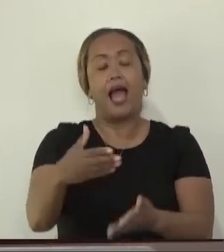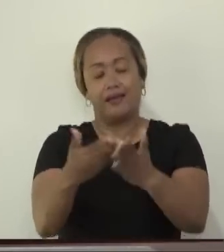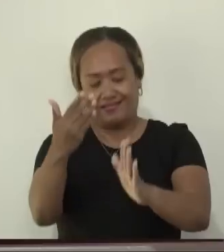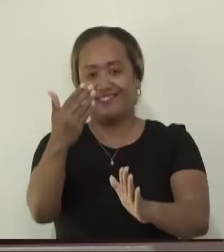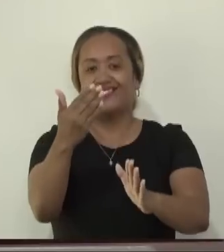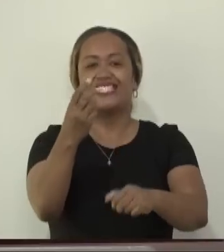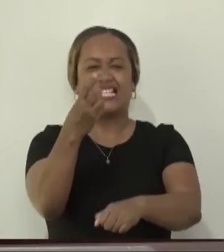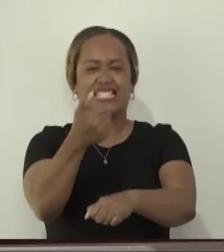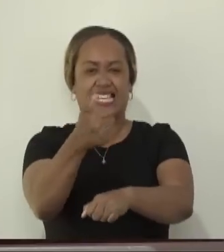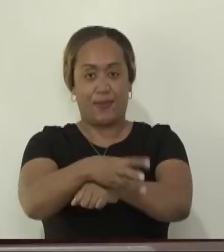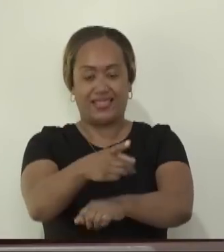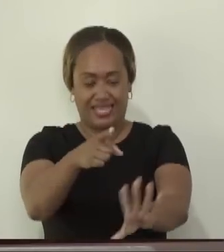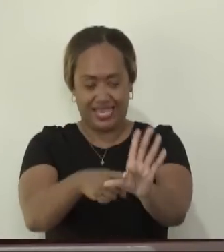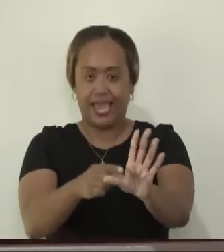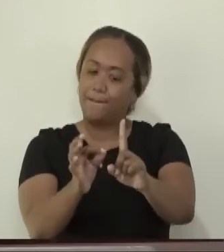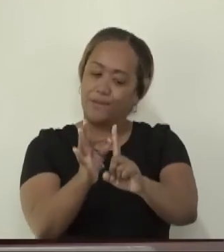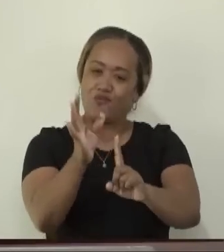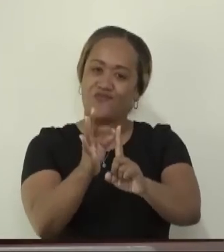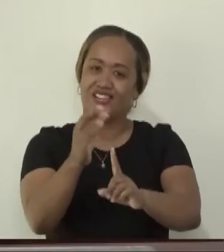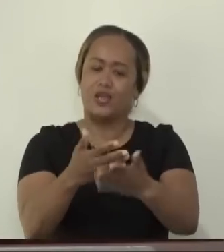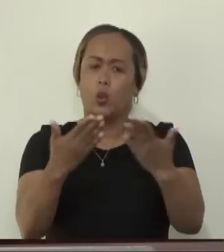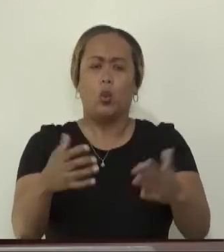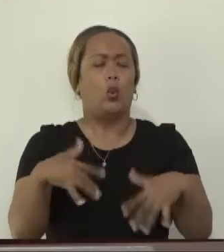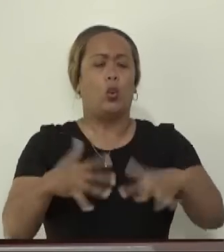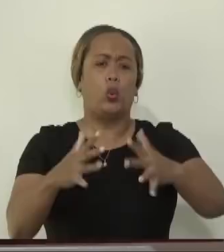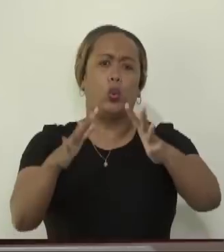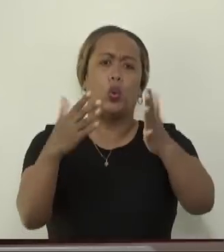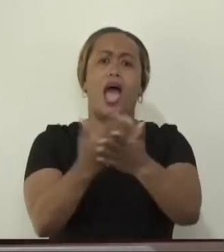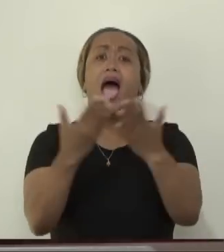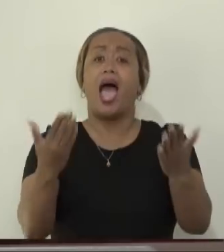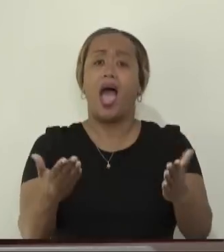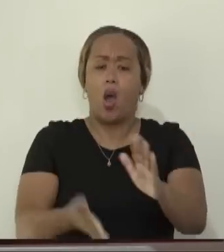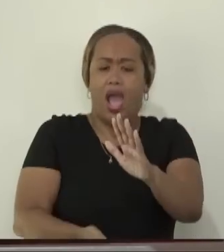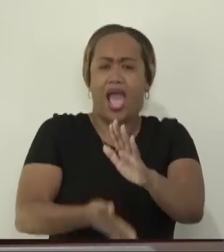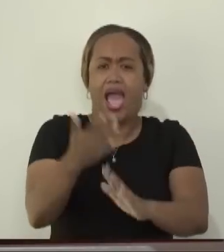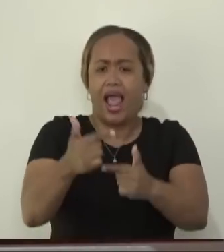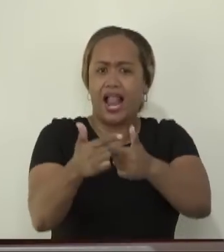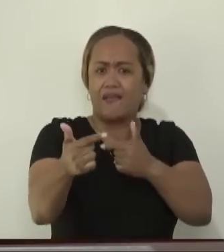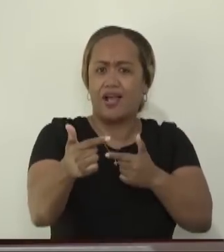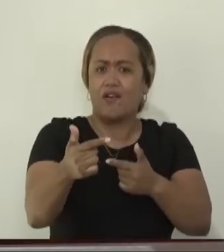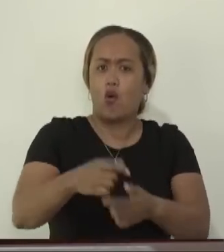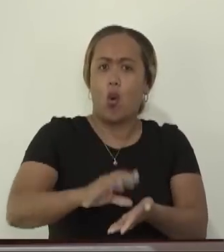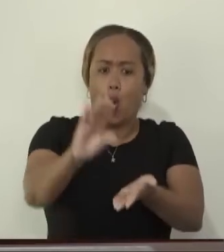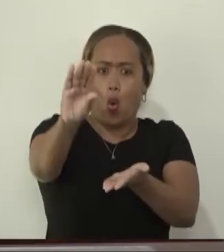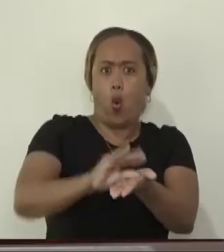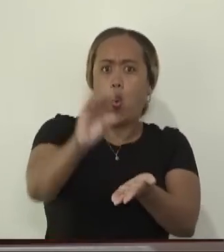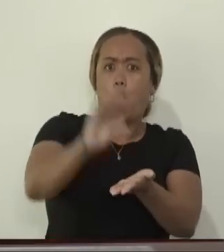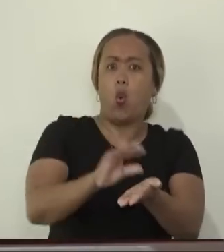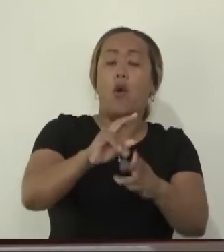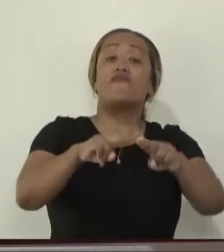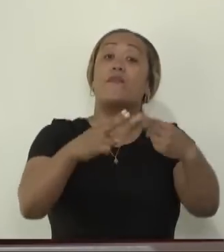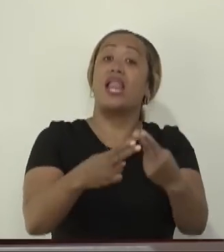year. The improvement has been boosted by high level of remittances from our friends and